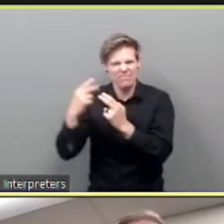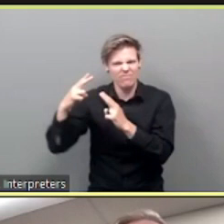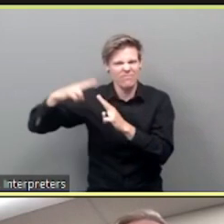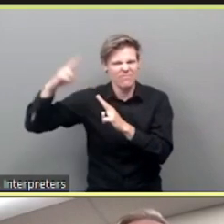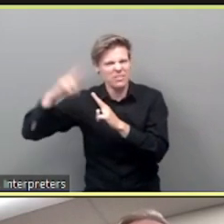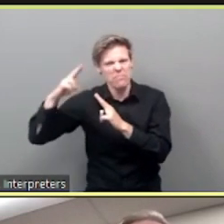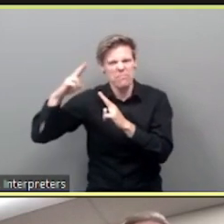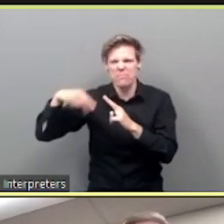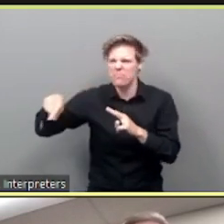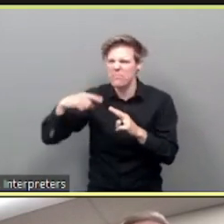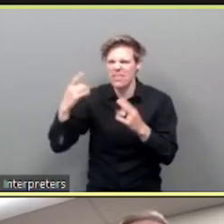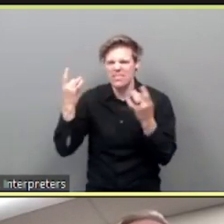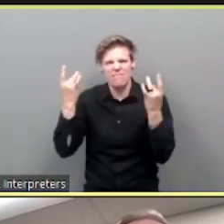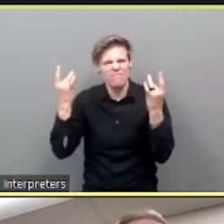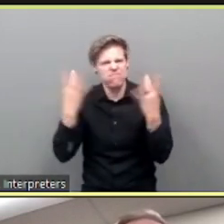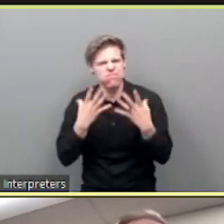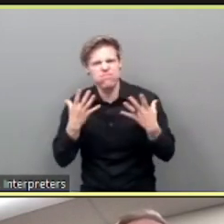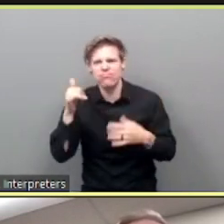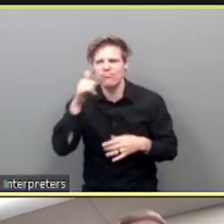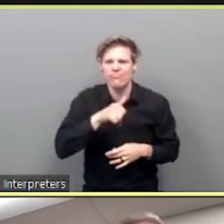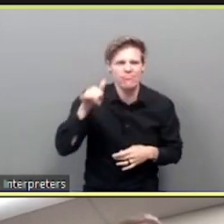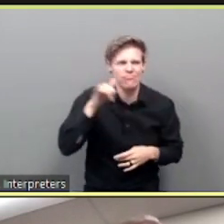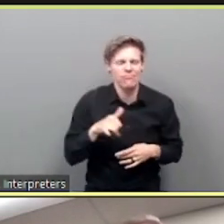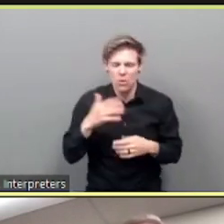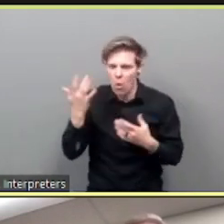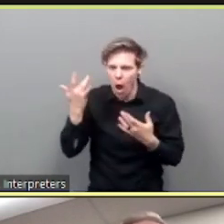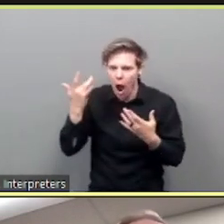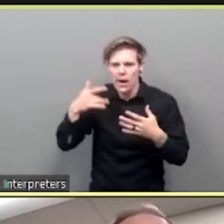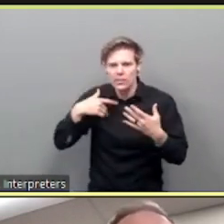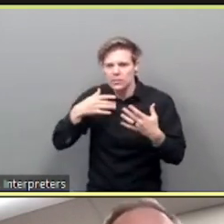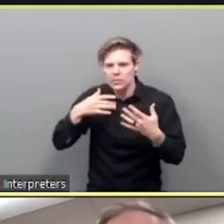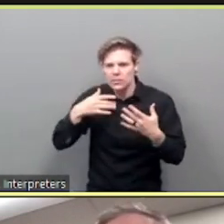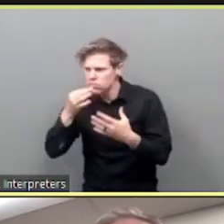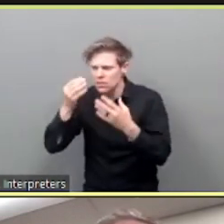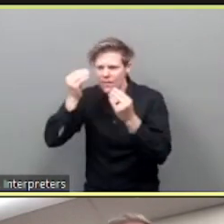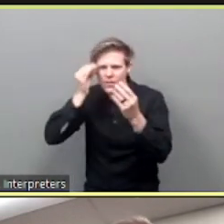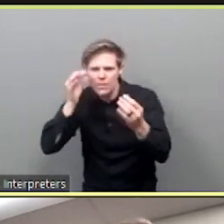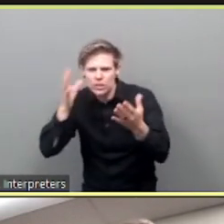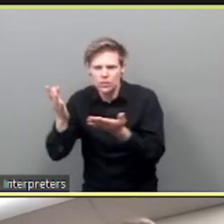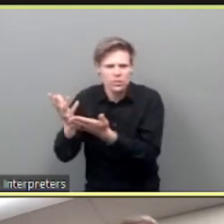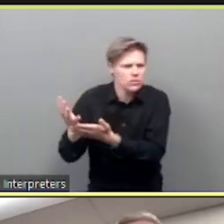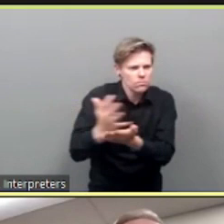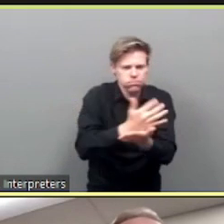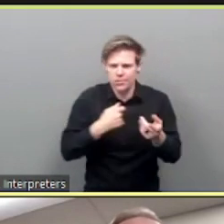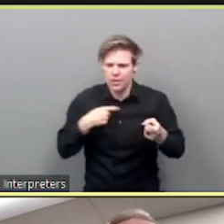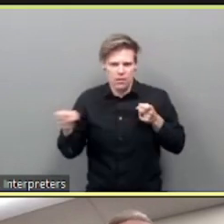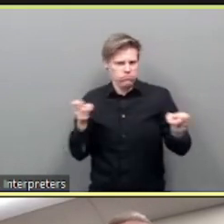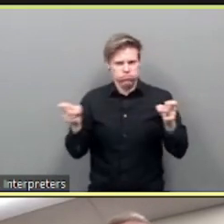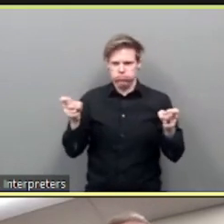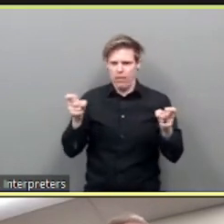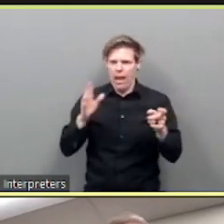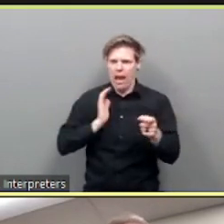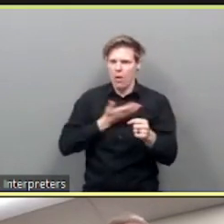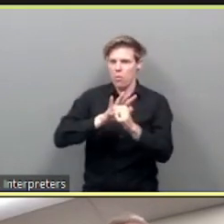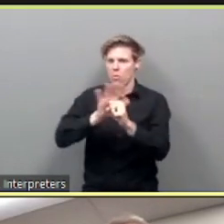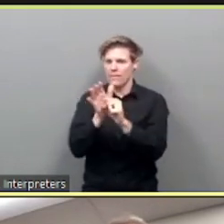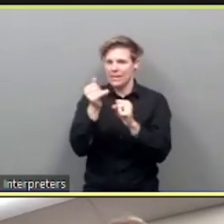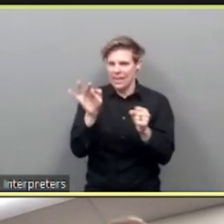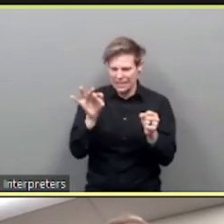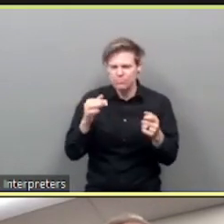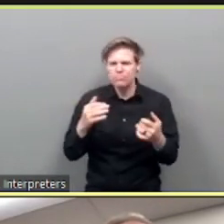we're grateful because it takes good data to really manage this pandemic. Let's talk about hospitals.